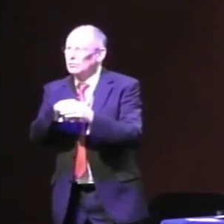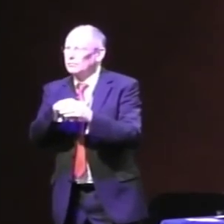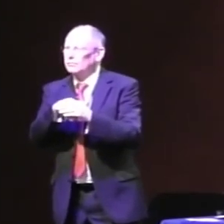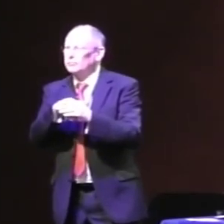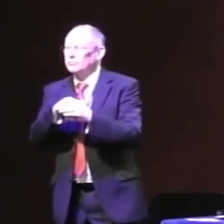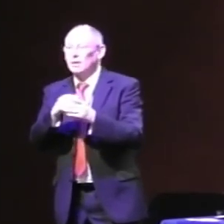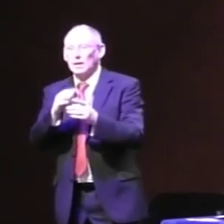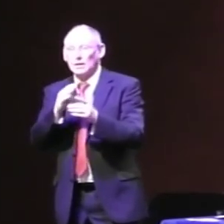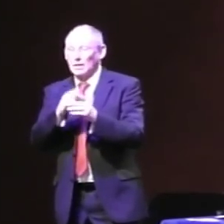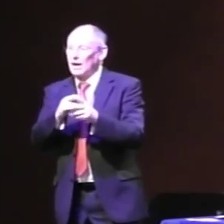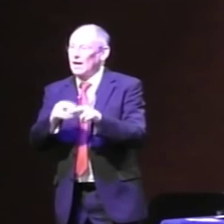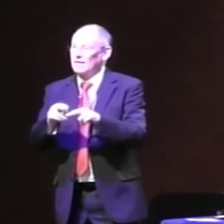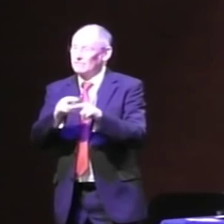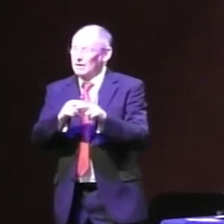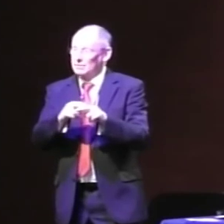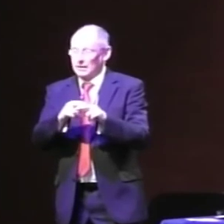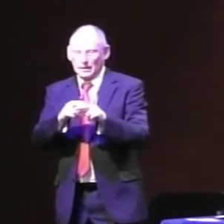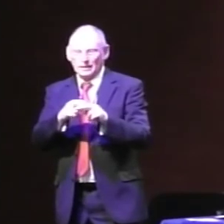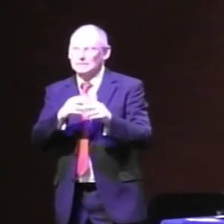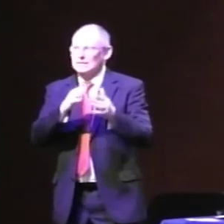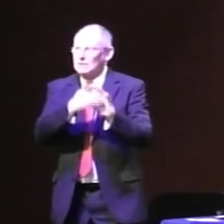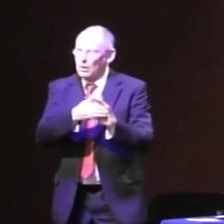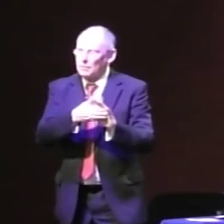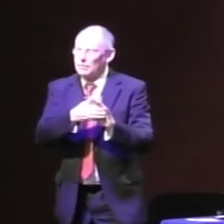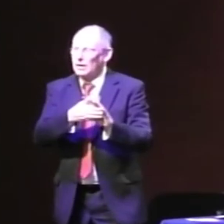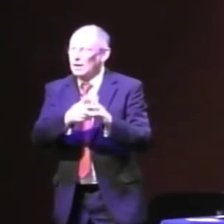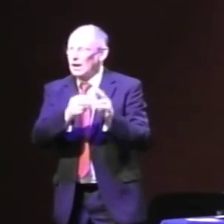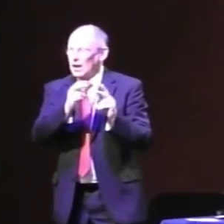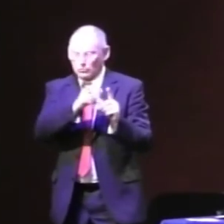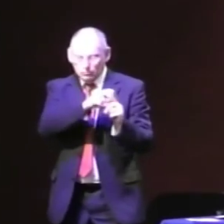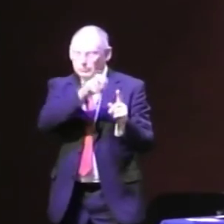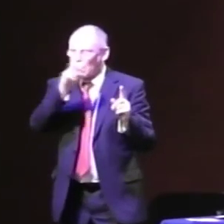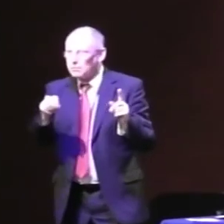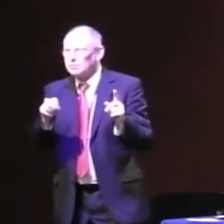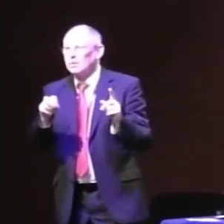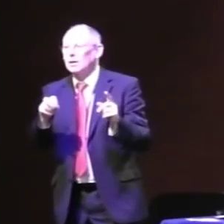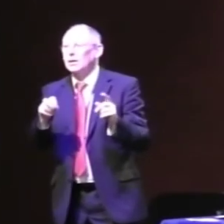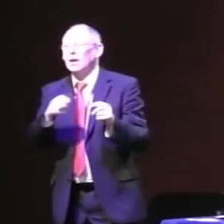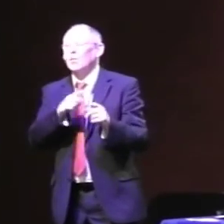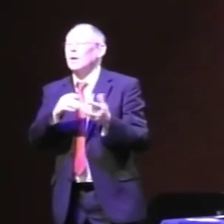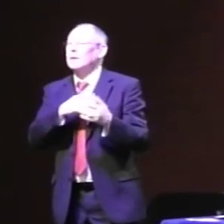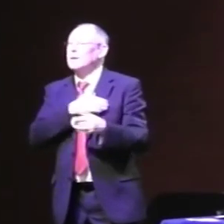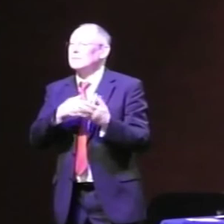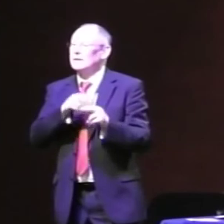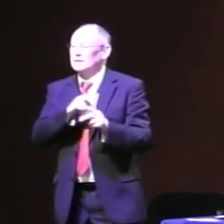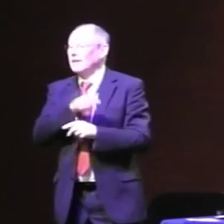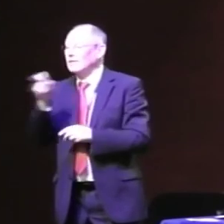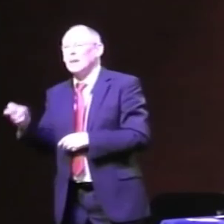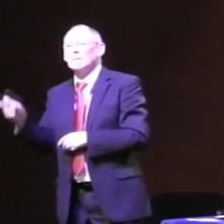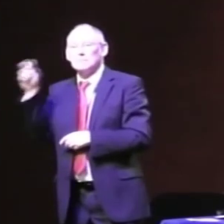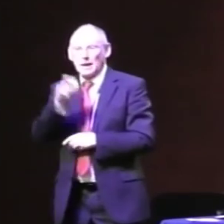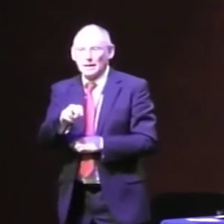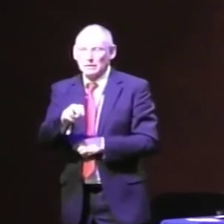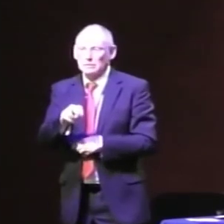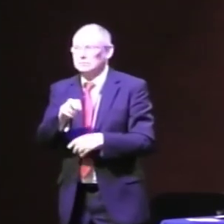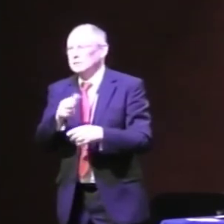into the fact that the family have been disturbed, the household have been woken up, and when a member of the staff returns to his bed, it may take